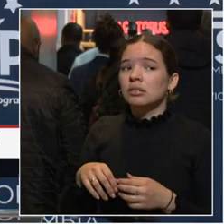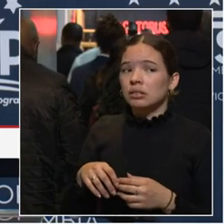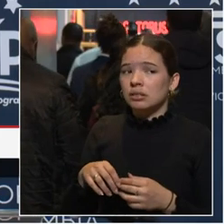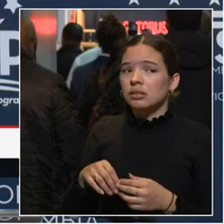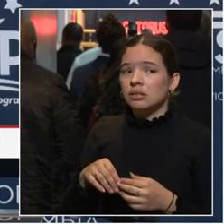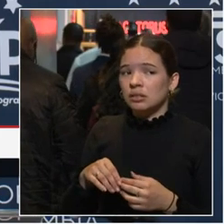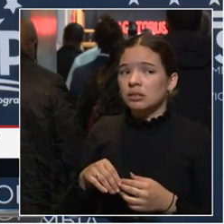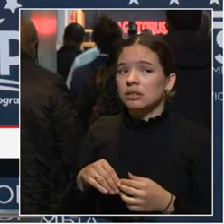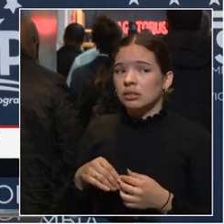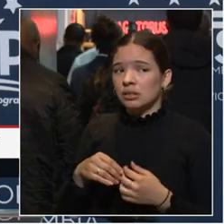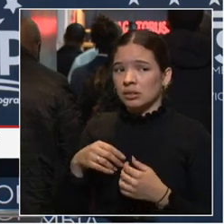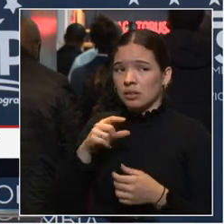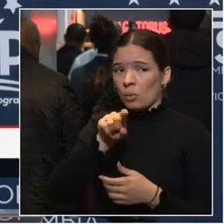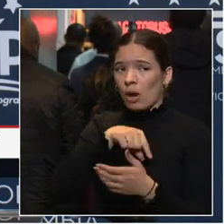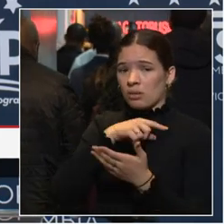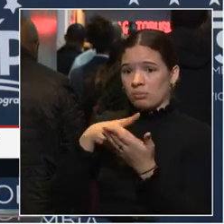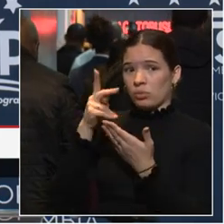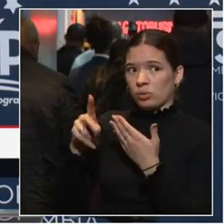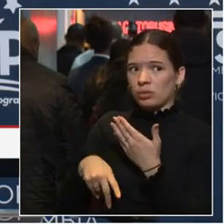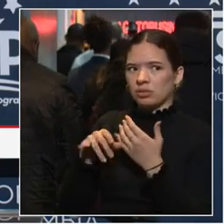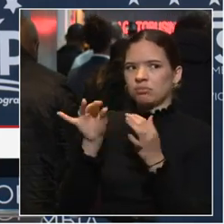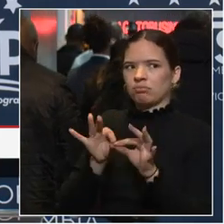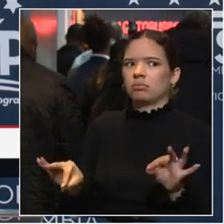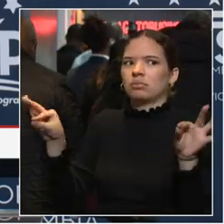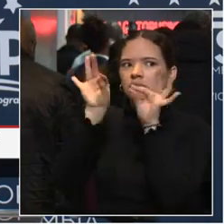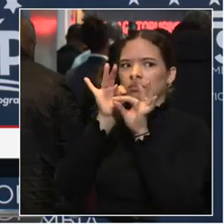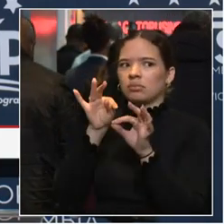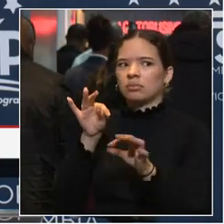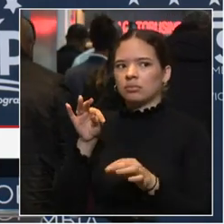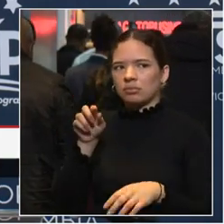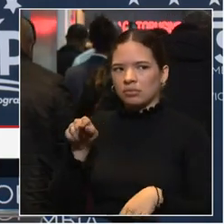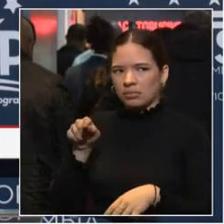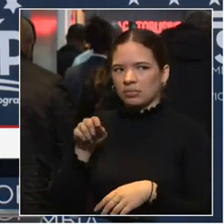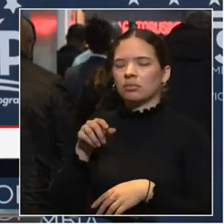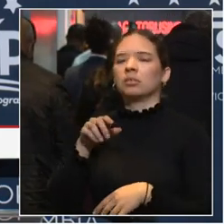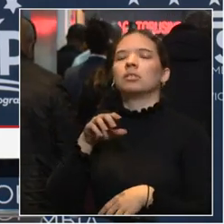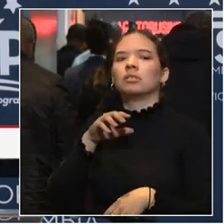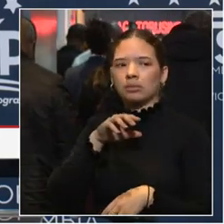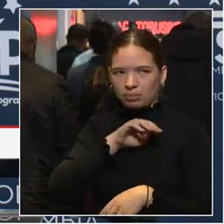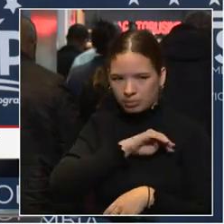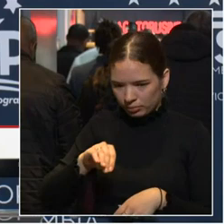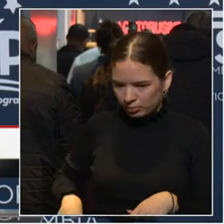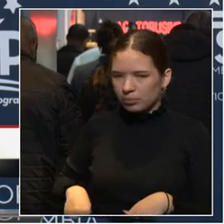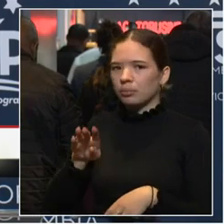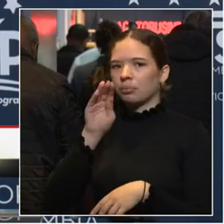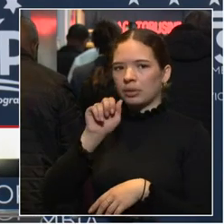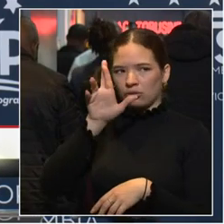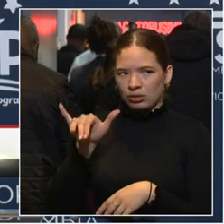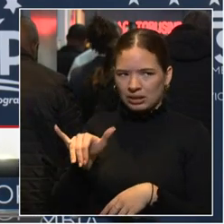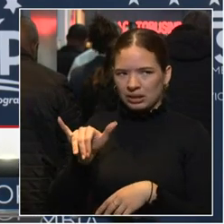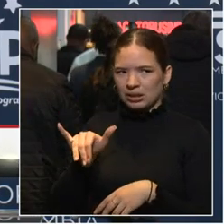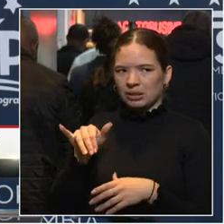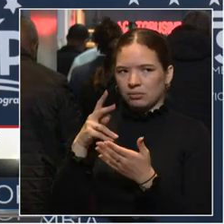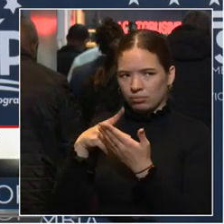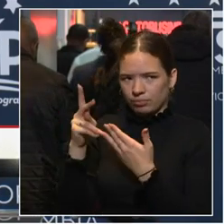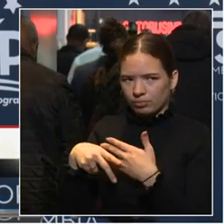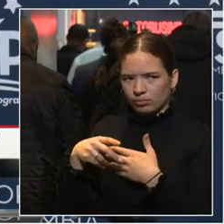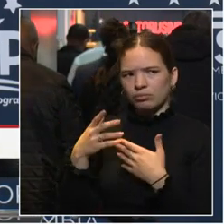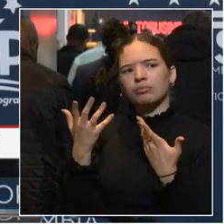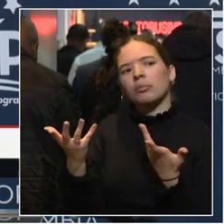important to Mayor Berry and you. And the only thing I was wondering is, what can we do, if anything,